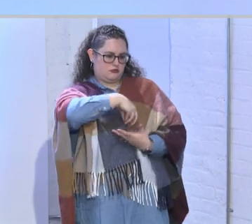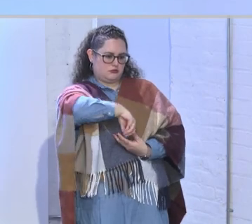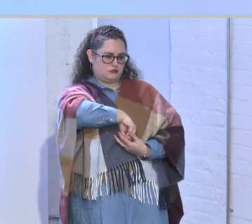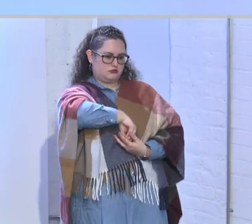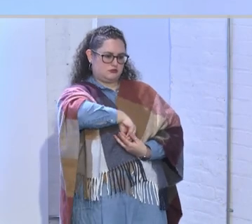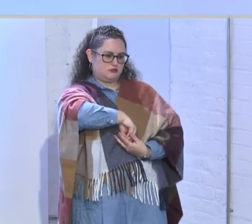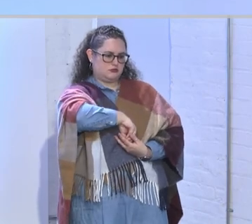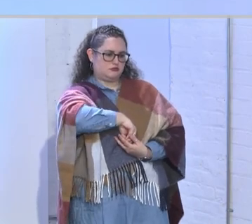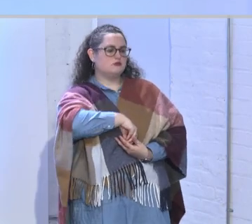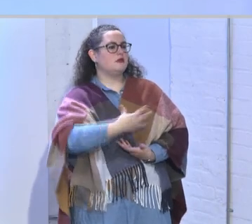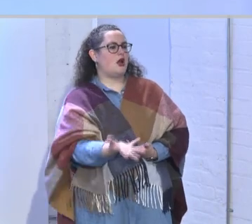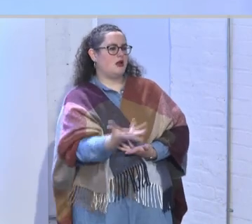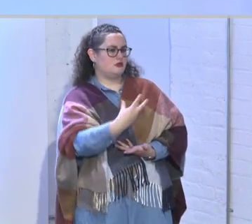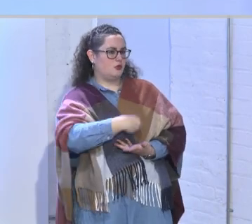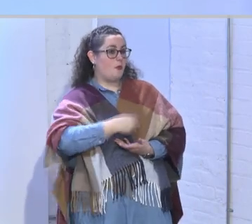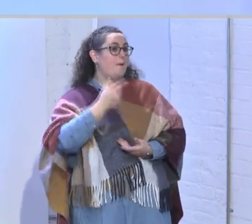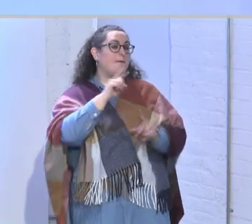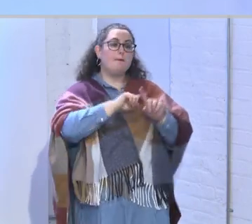his image.